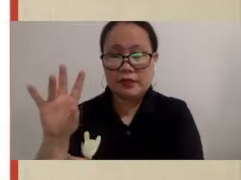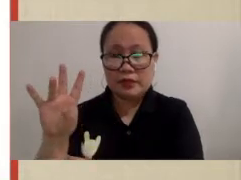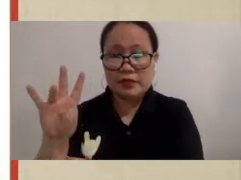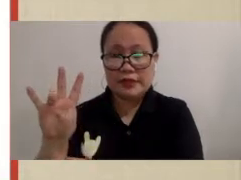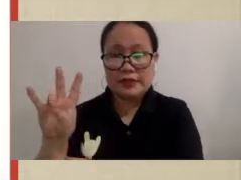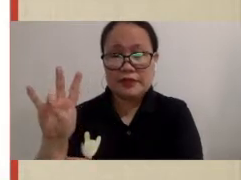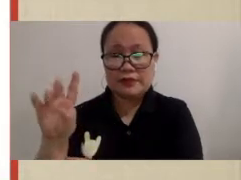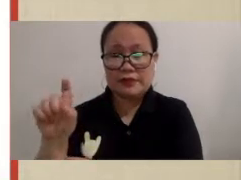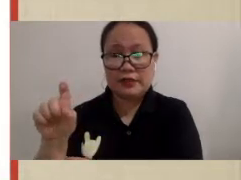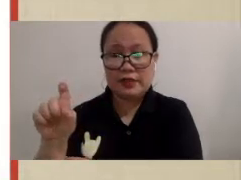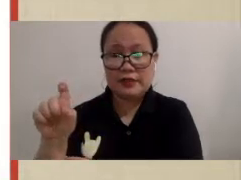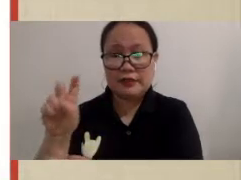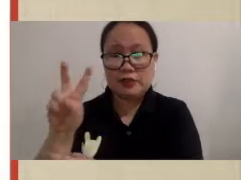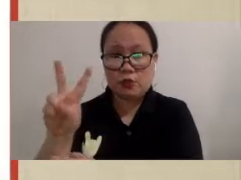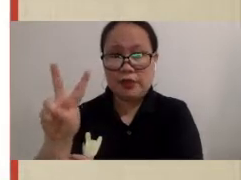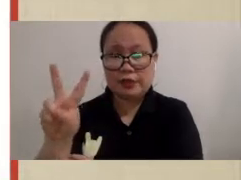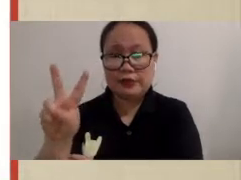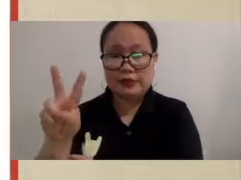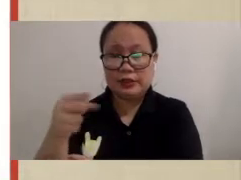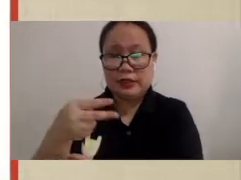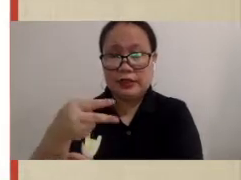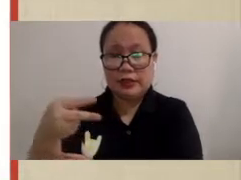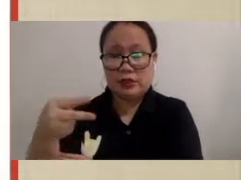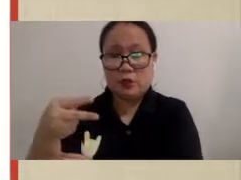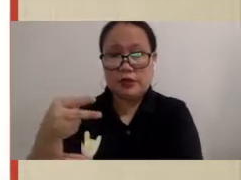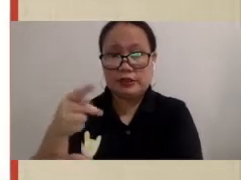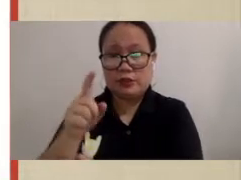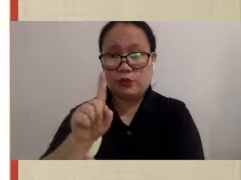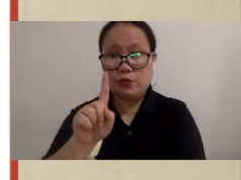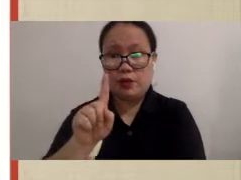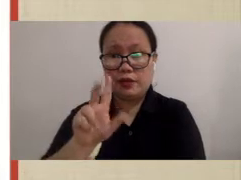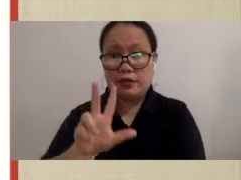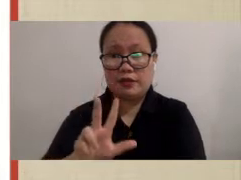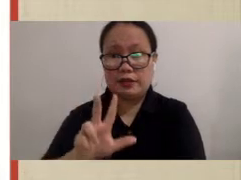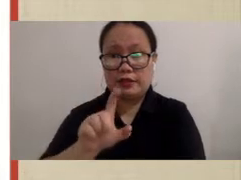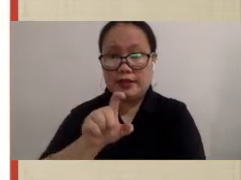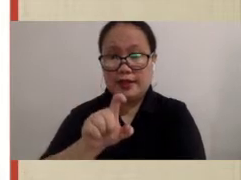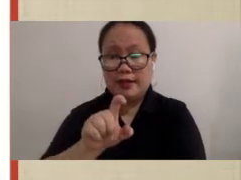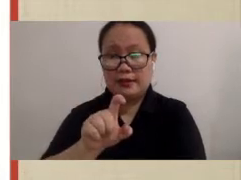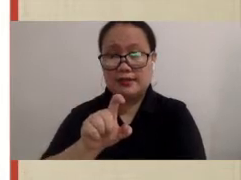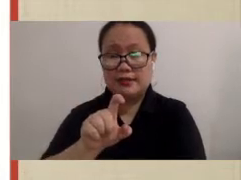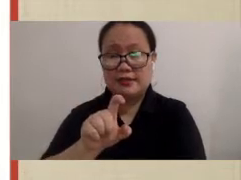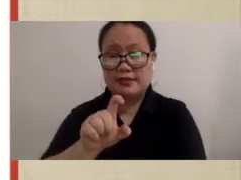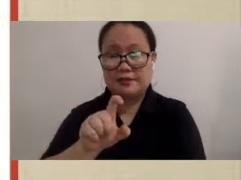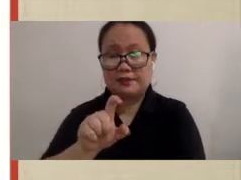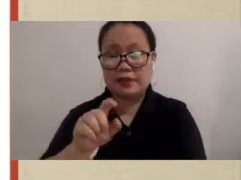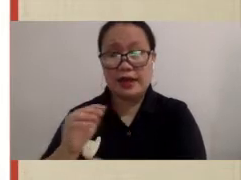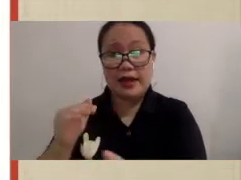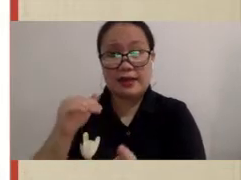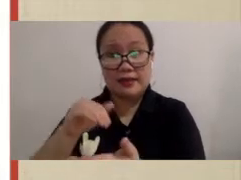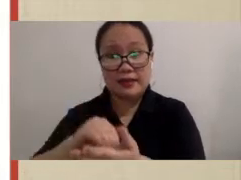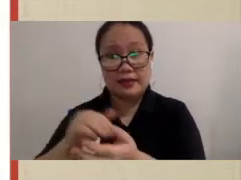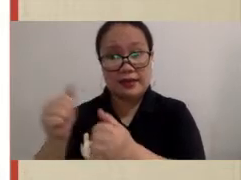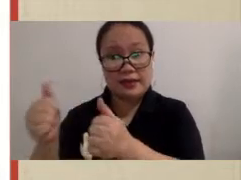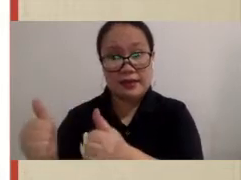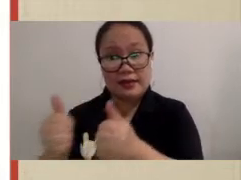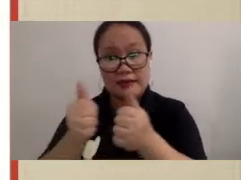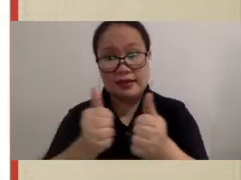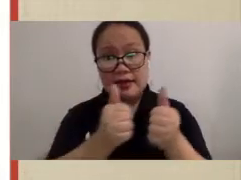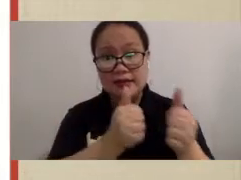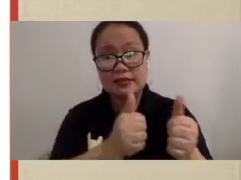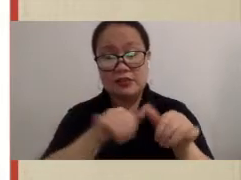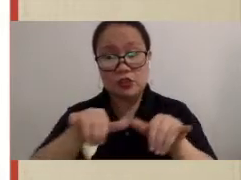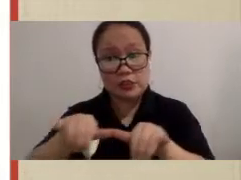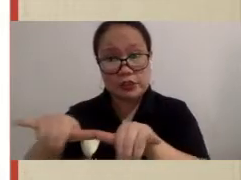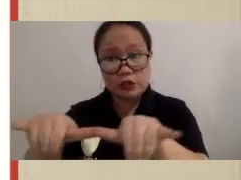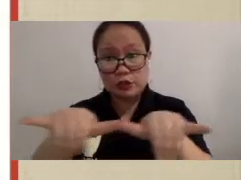Another example, I have here 7x squared is equal to 1/3 x. So